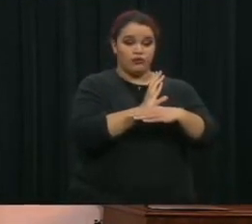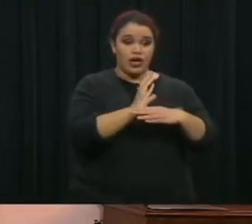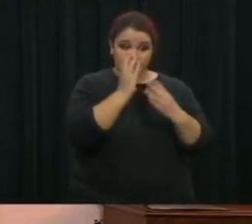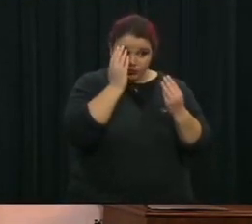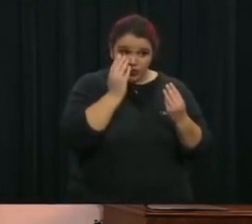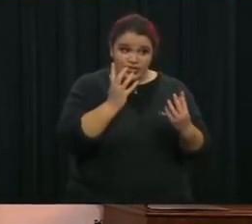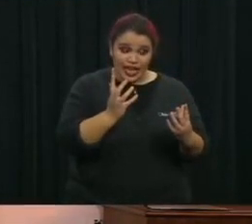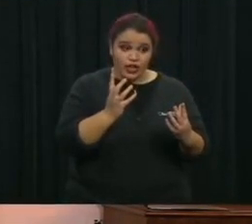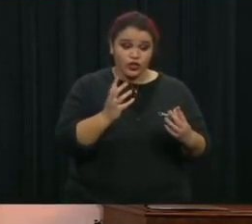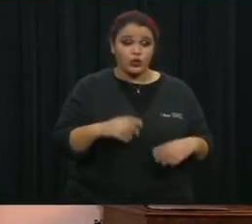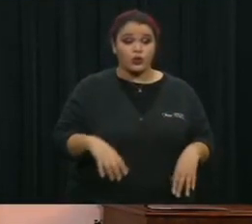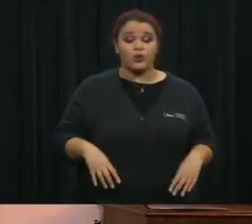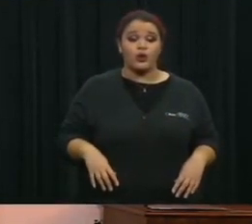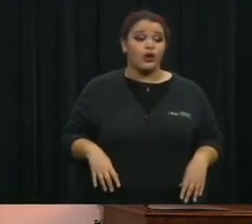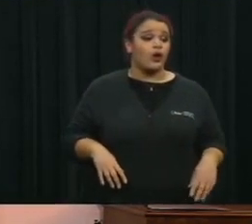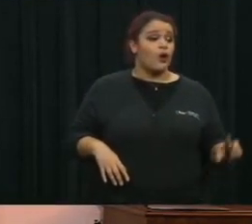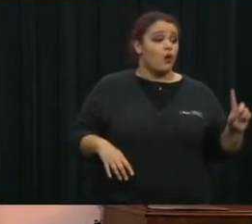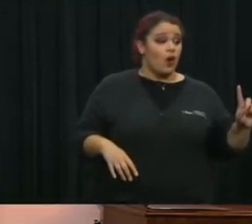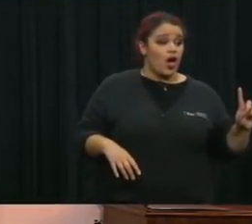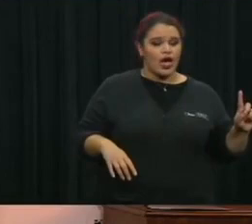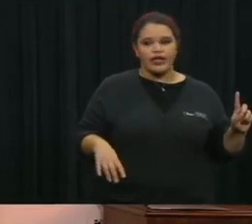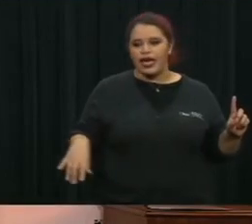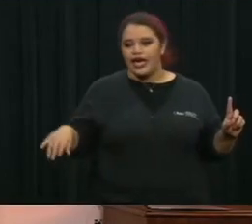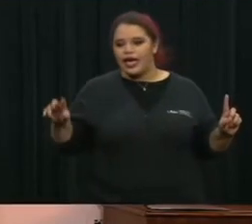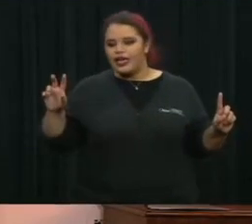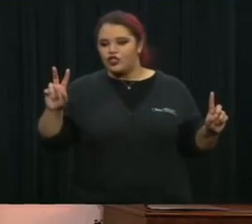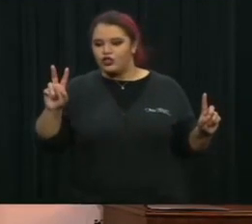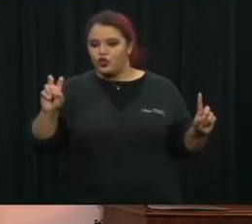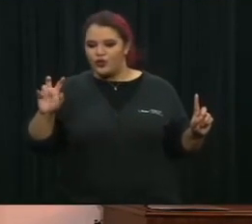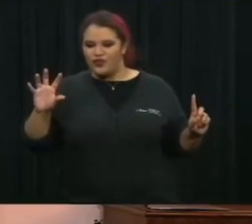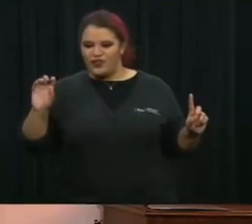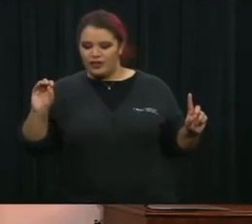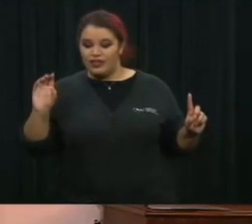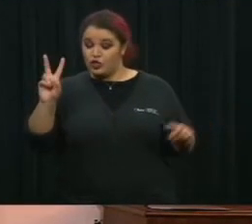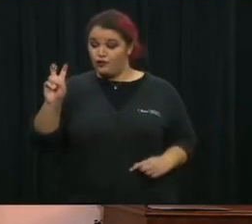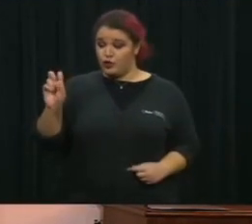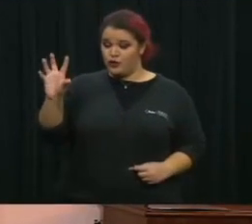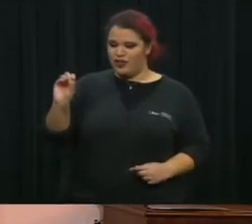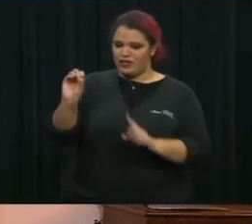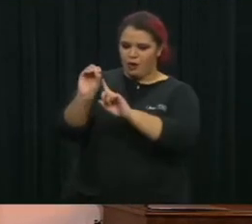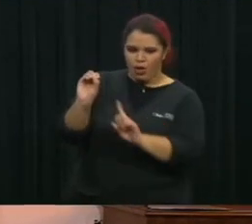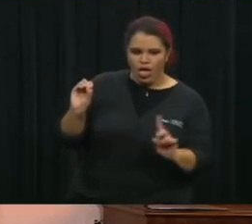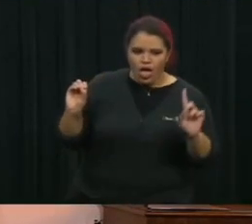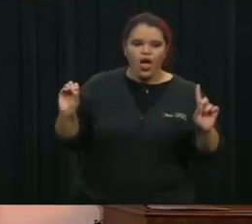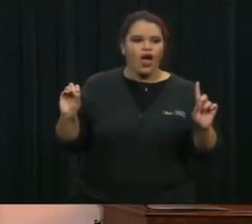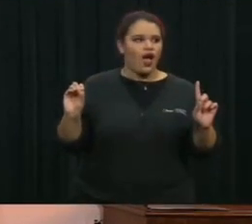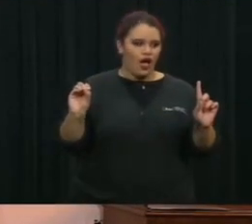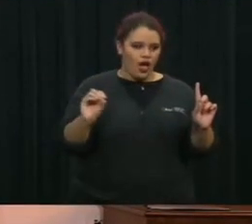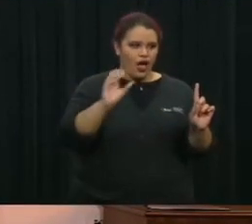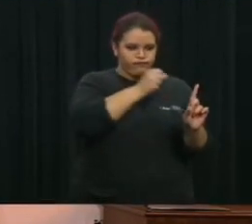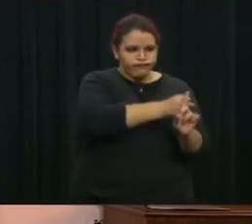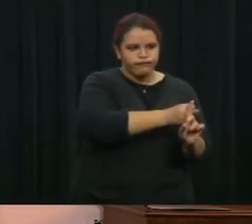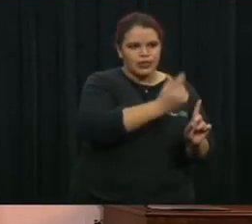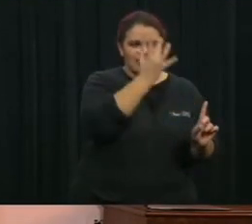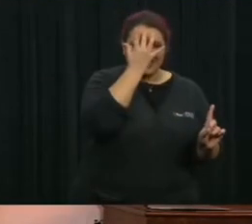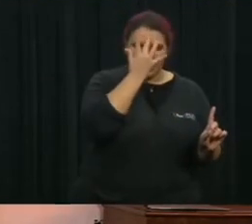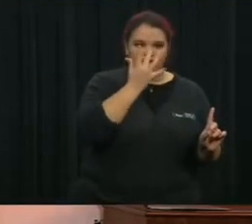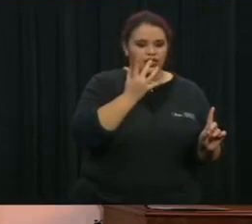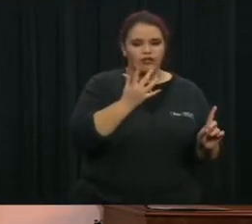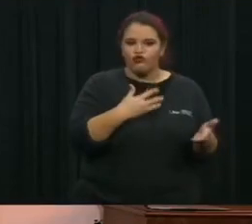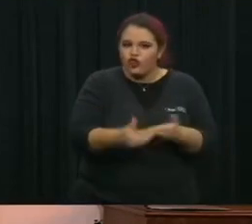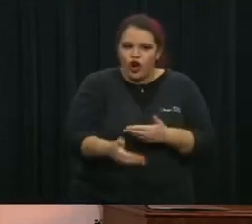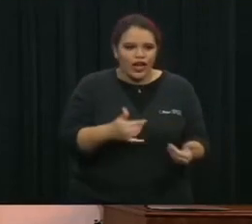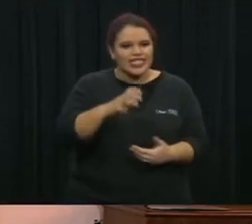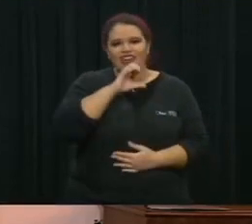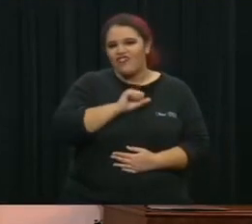that die of 40 to 50-year-olds, and we're seeing a lot of younger people getting sick. So I just want everyone to take